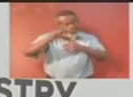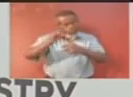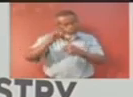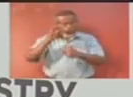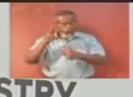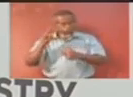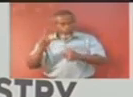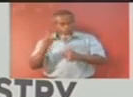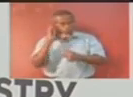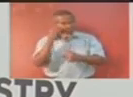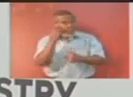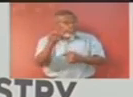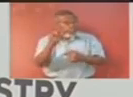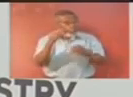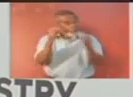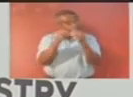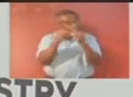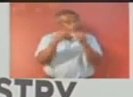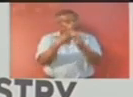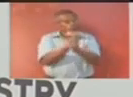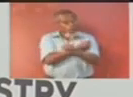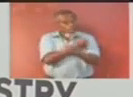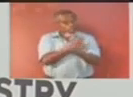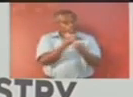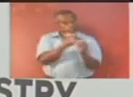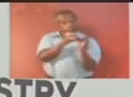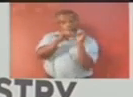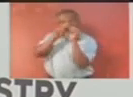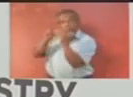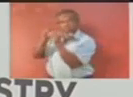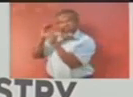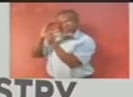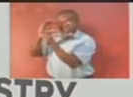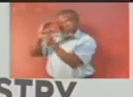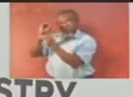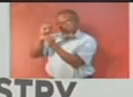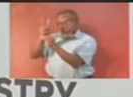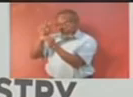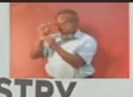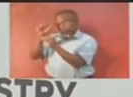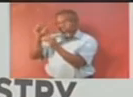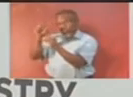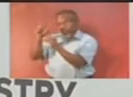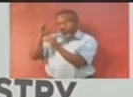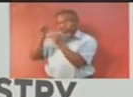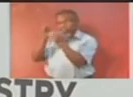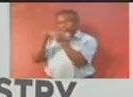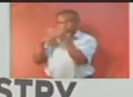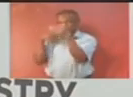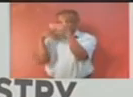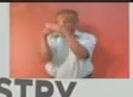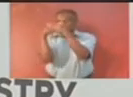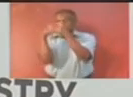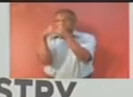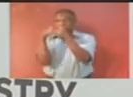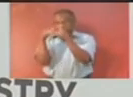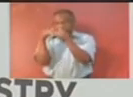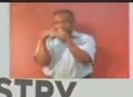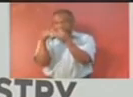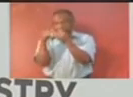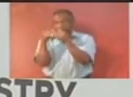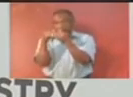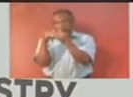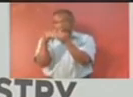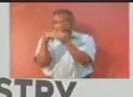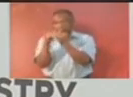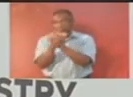entering into the COVAX facility if they reach the standards for quality, safety,